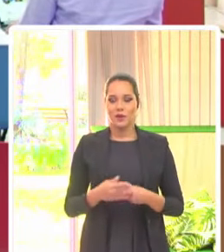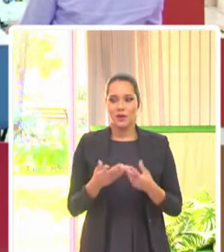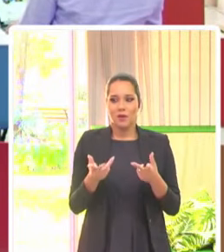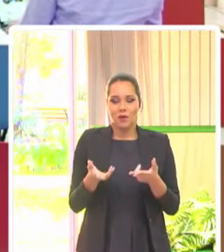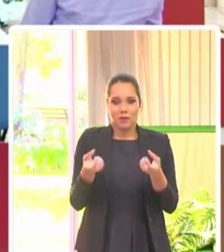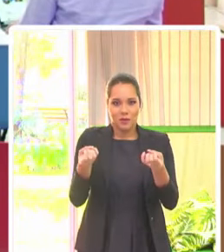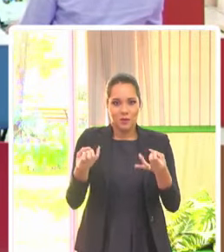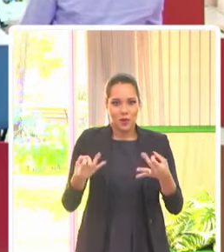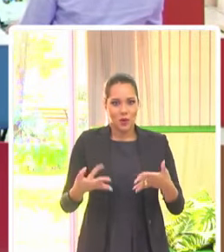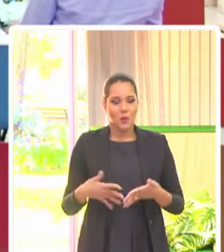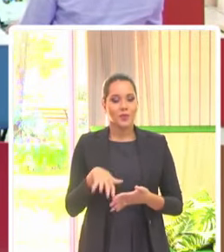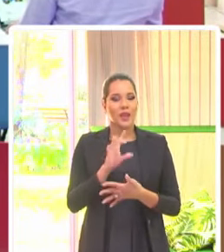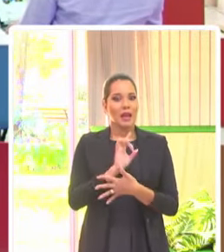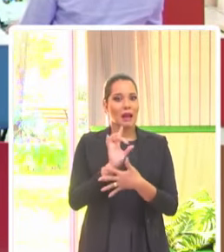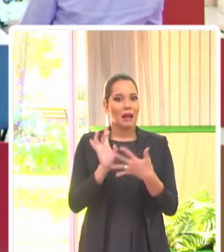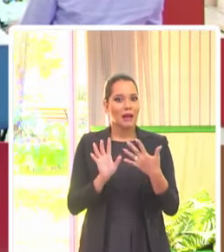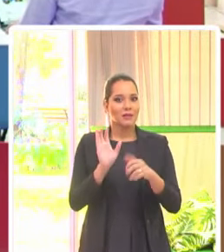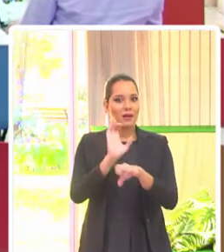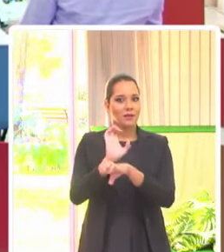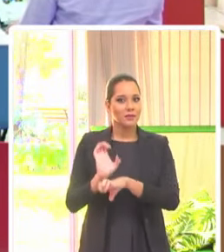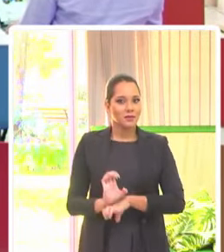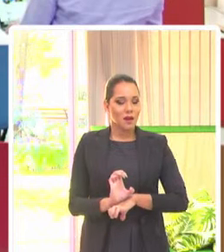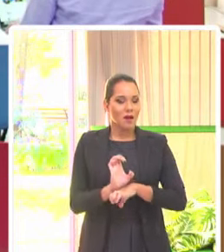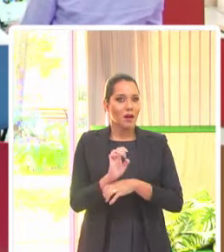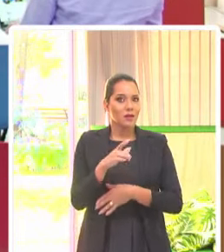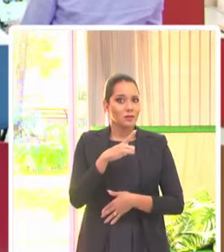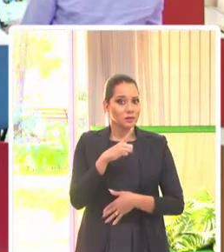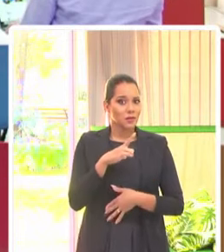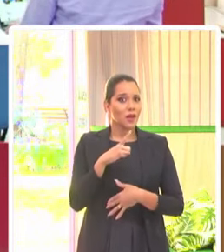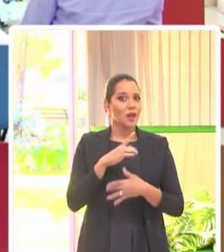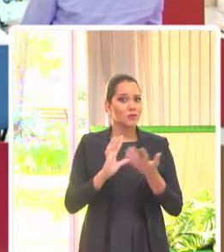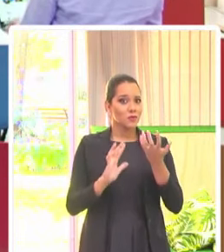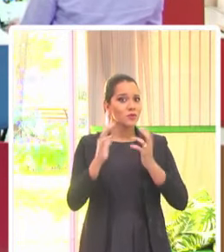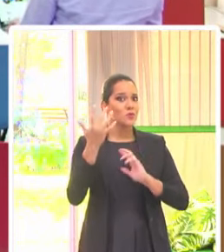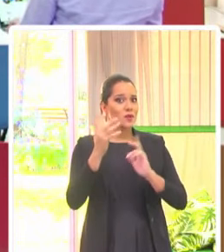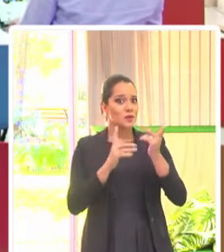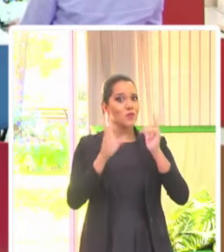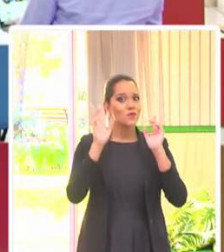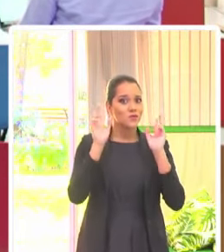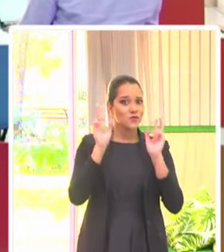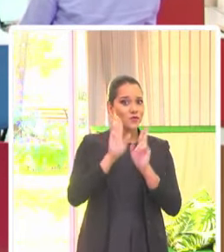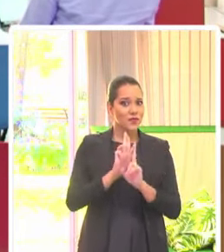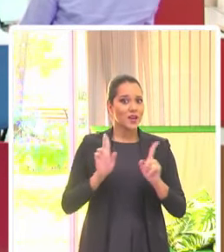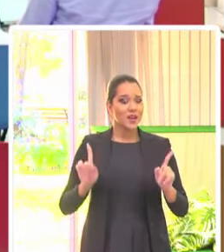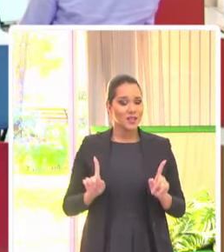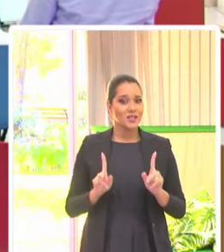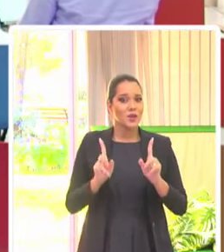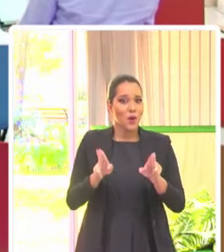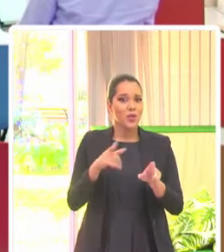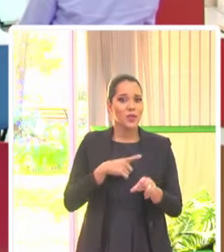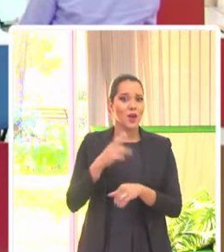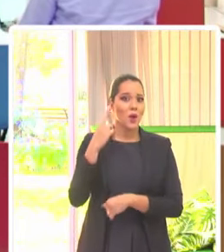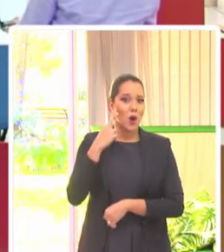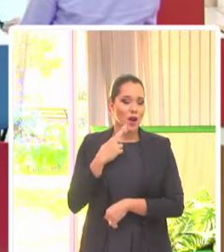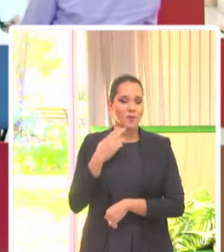each state had a different situation, as we have in Roraima. Yeah, that's my